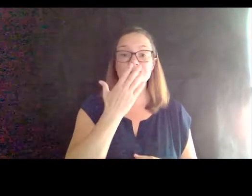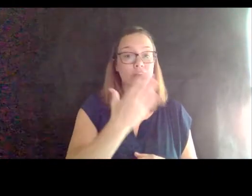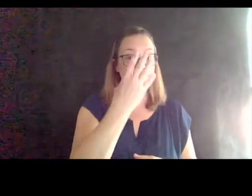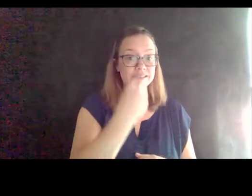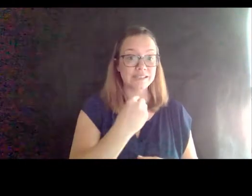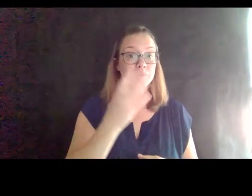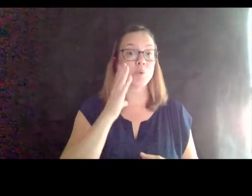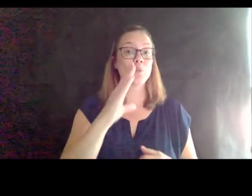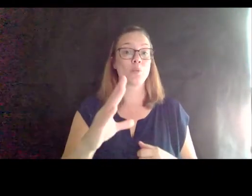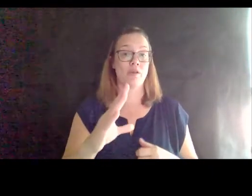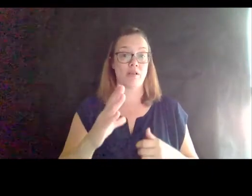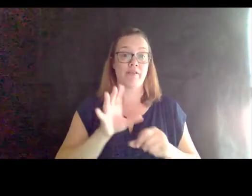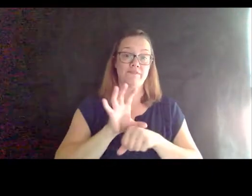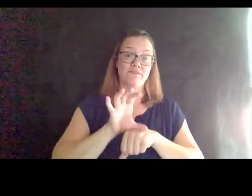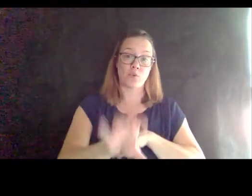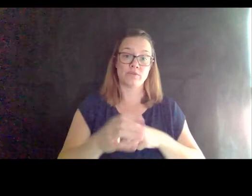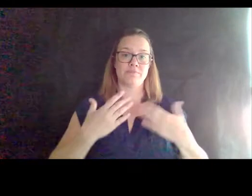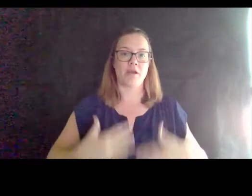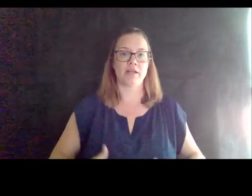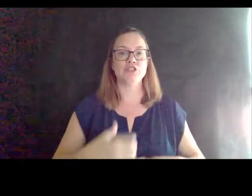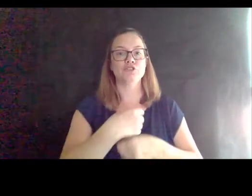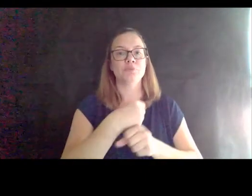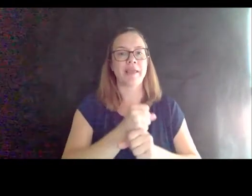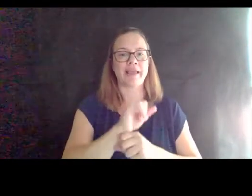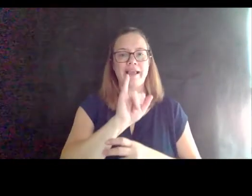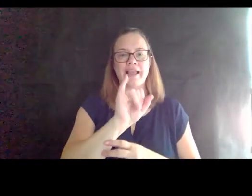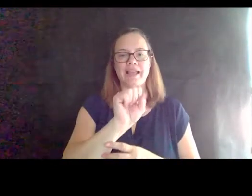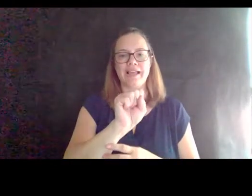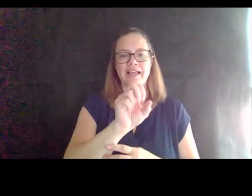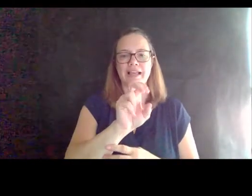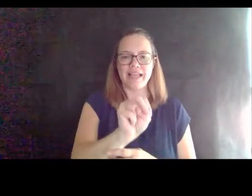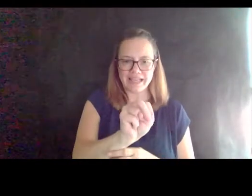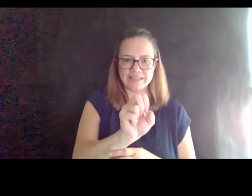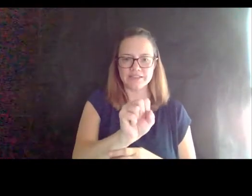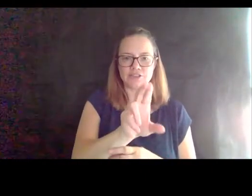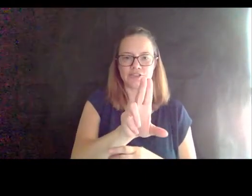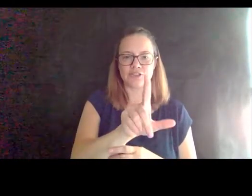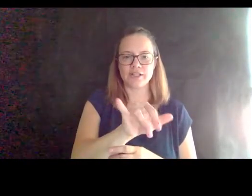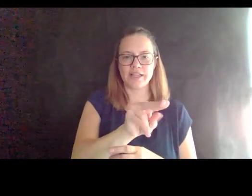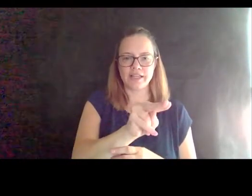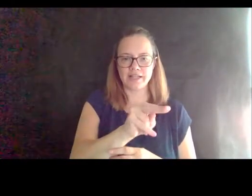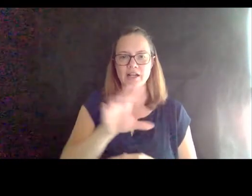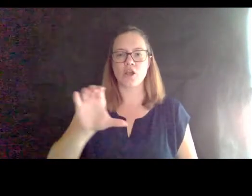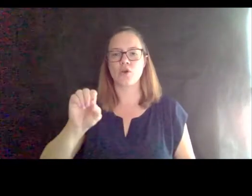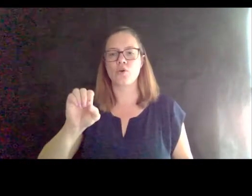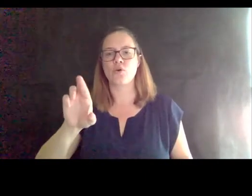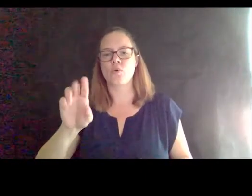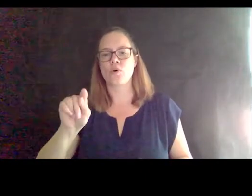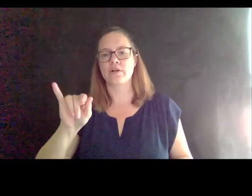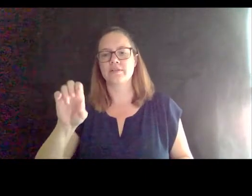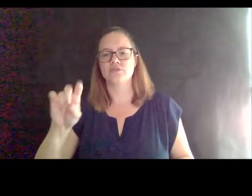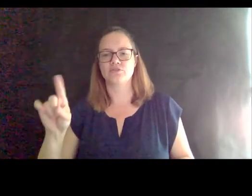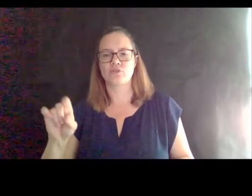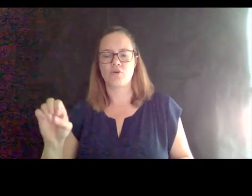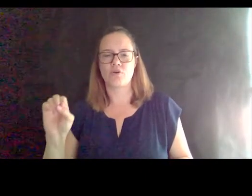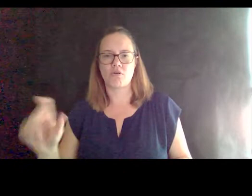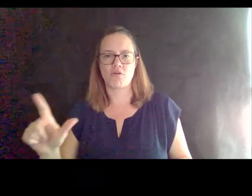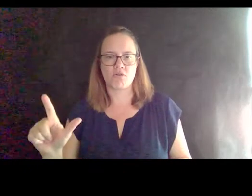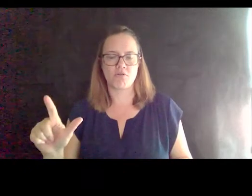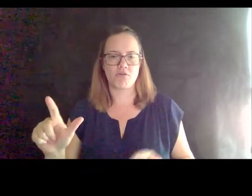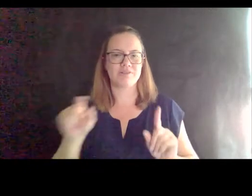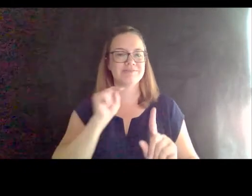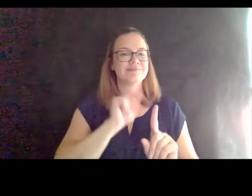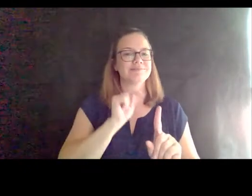more insulin and cortisol. Higher insulin and cortisol levels appear to prompt the body to store energy as fat,